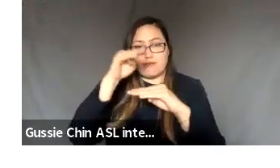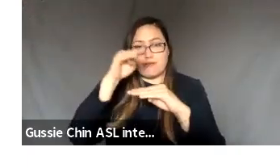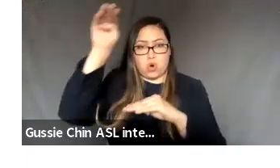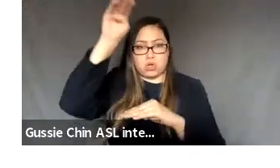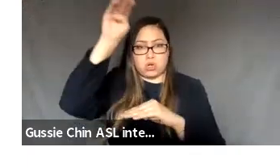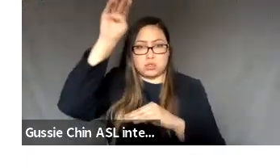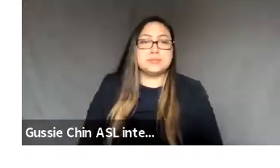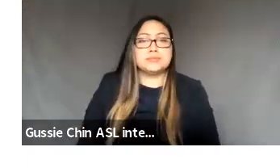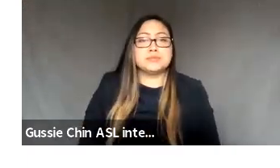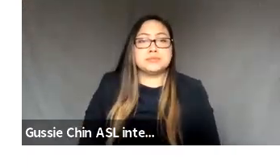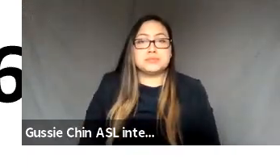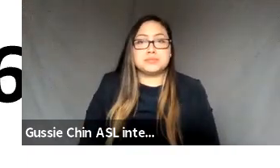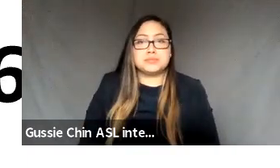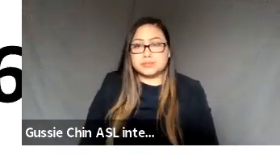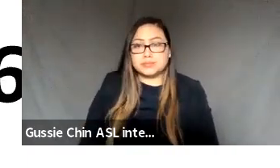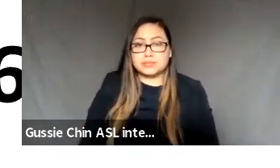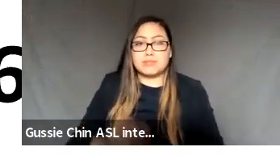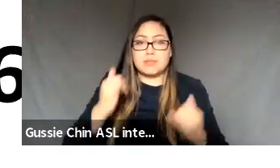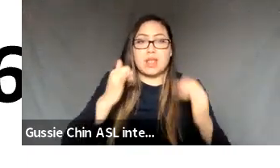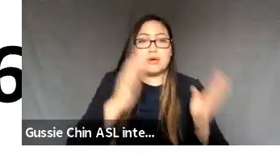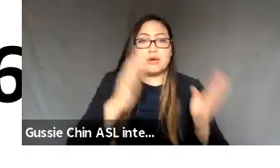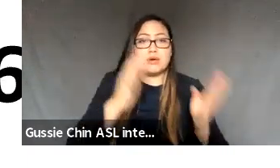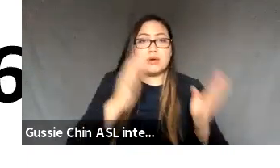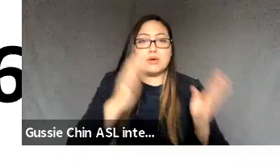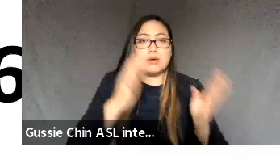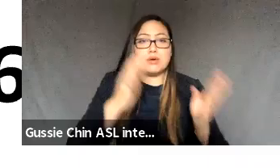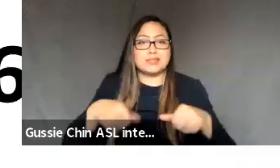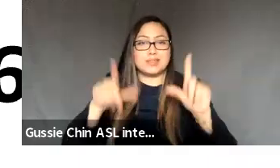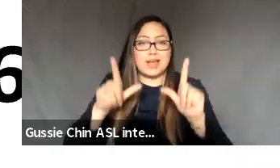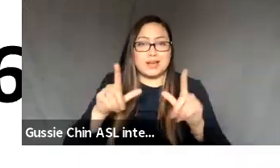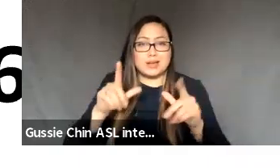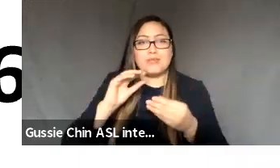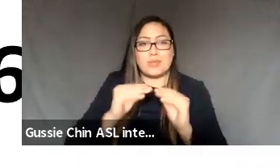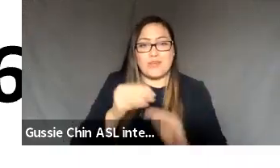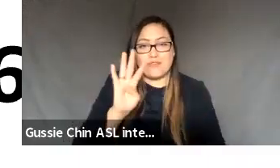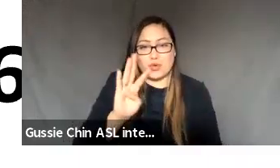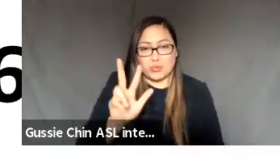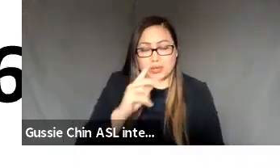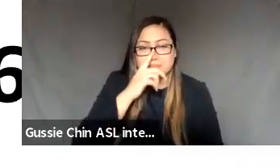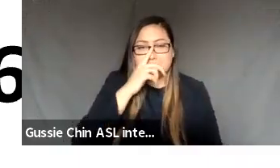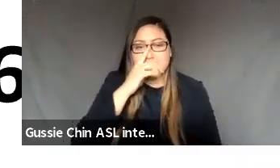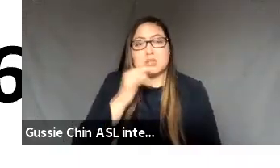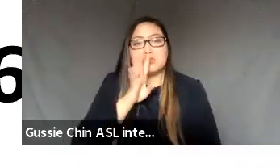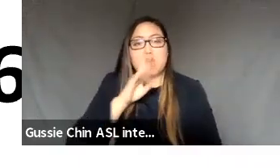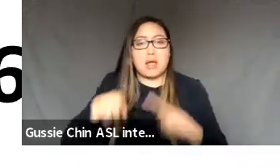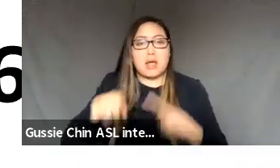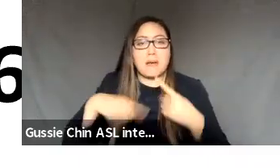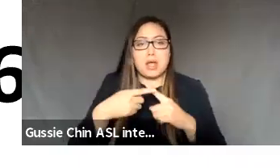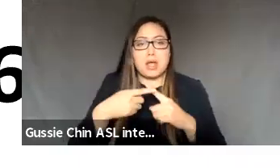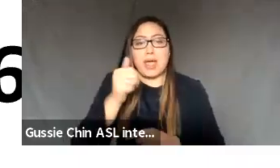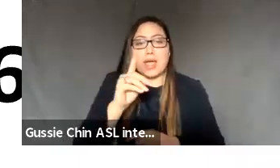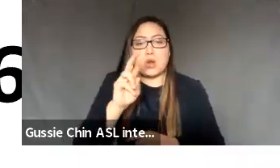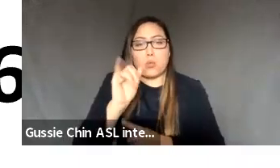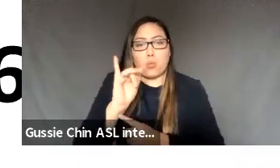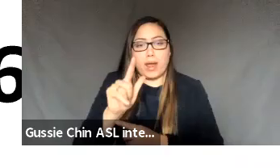Okay, so let's move on to the next slide, slide number 43, and talk a little bit about handrails along routes.